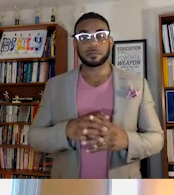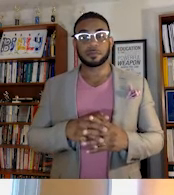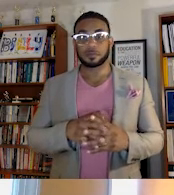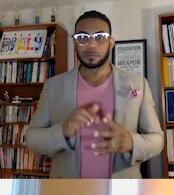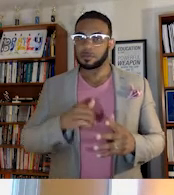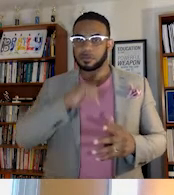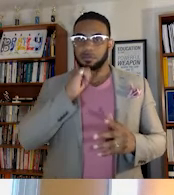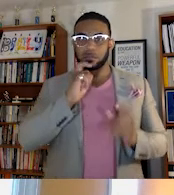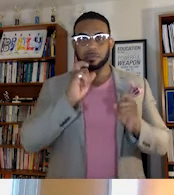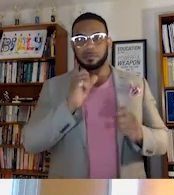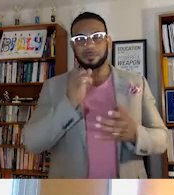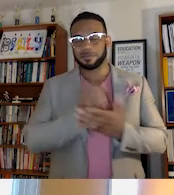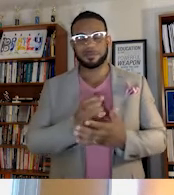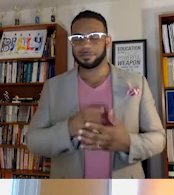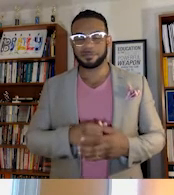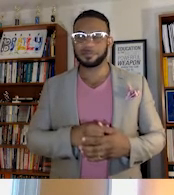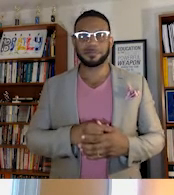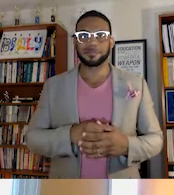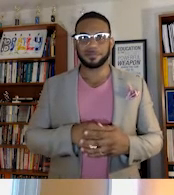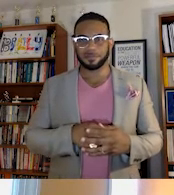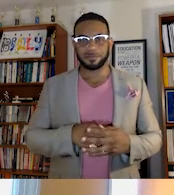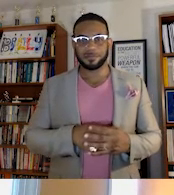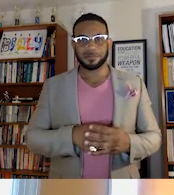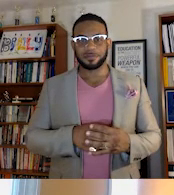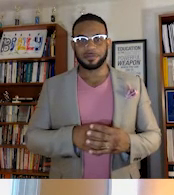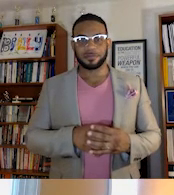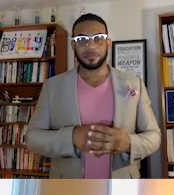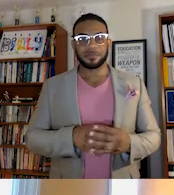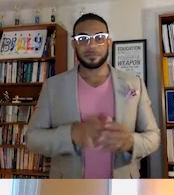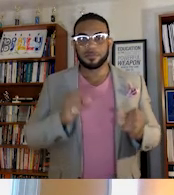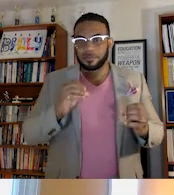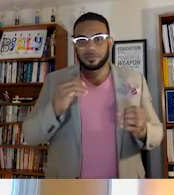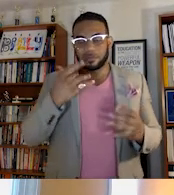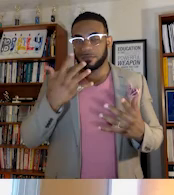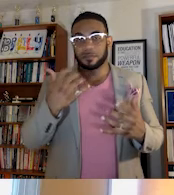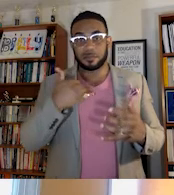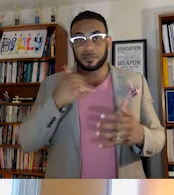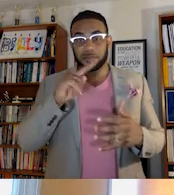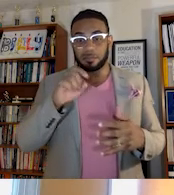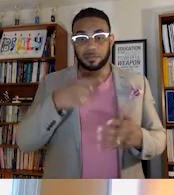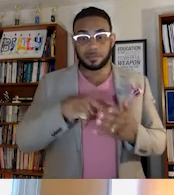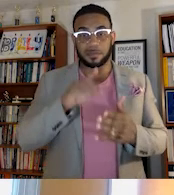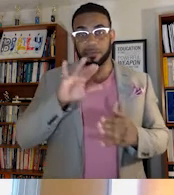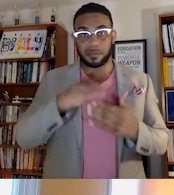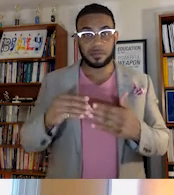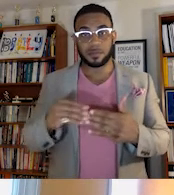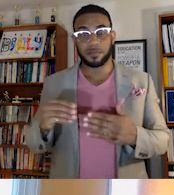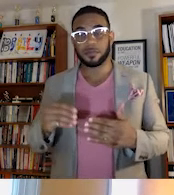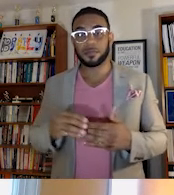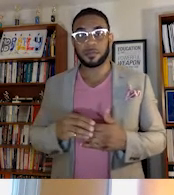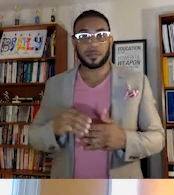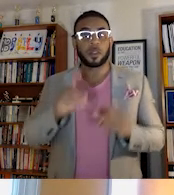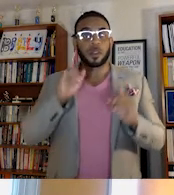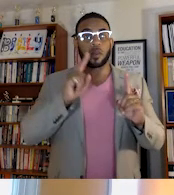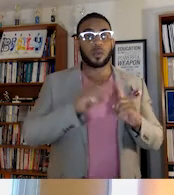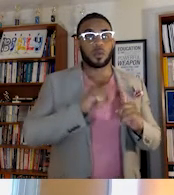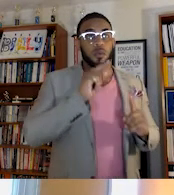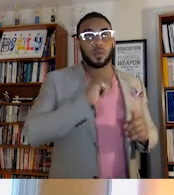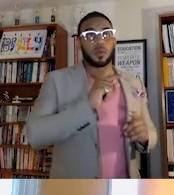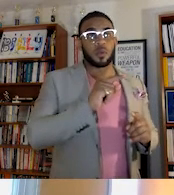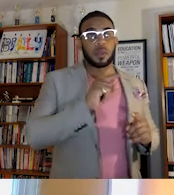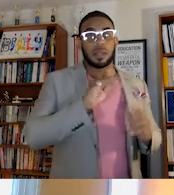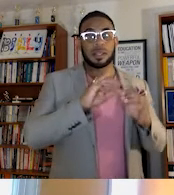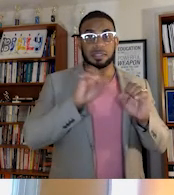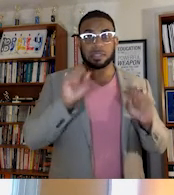we're not going to give you a pass. So when my taxpayer dollars go toward